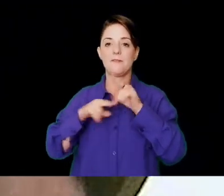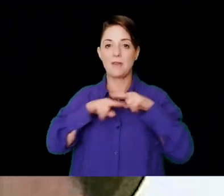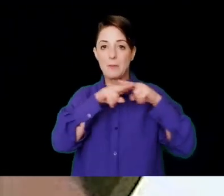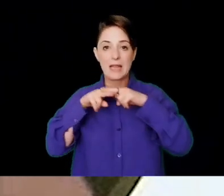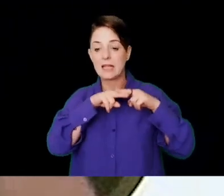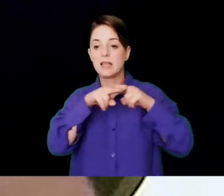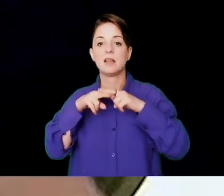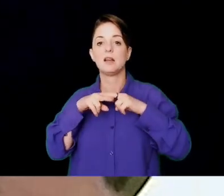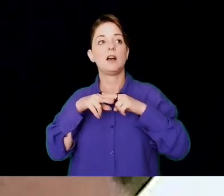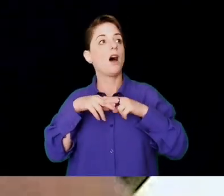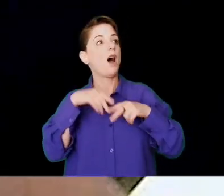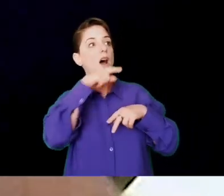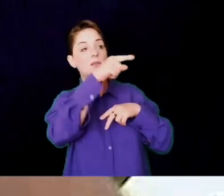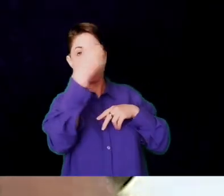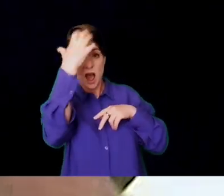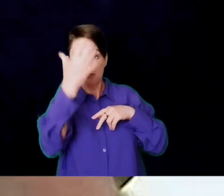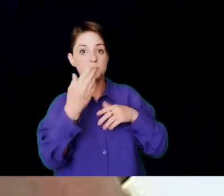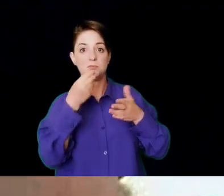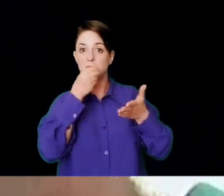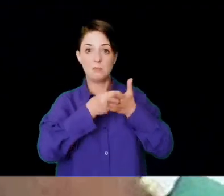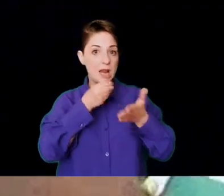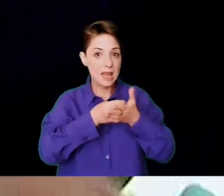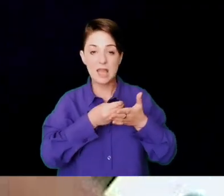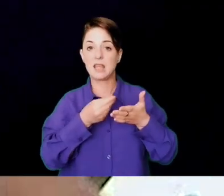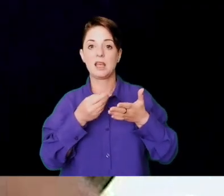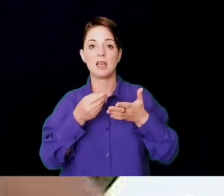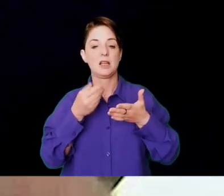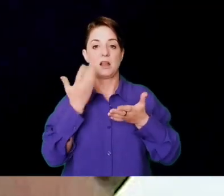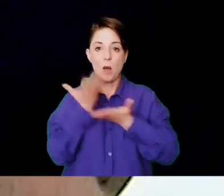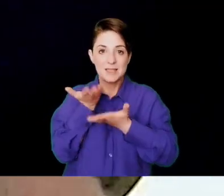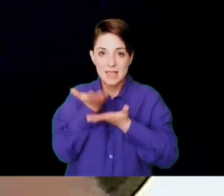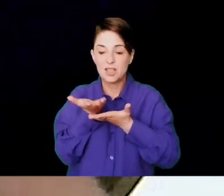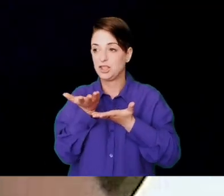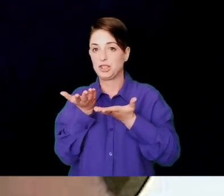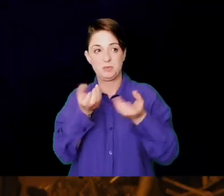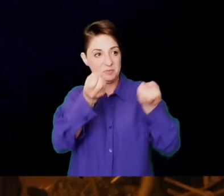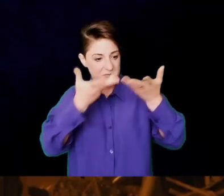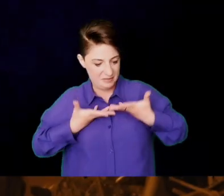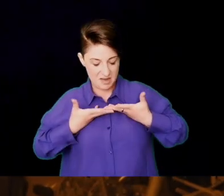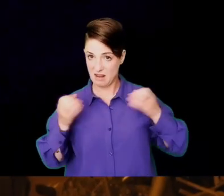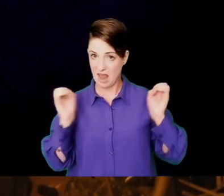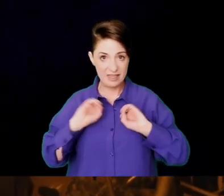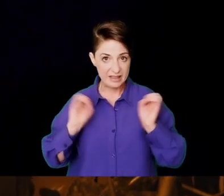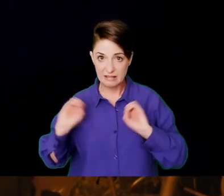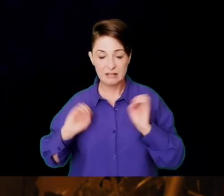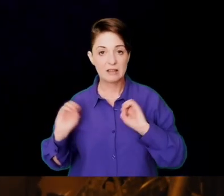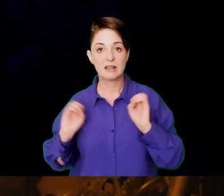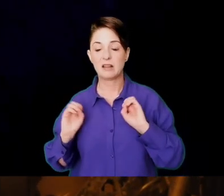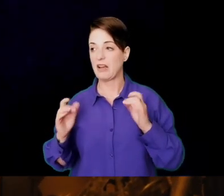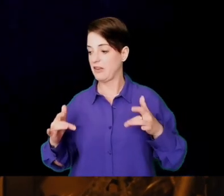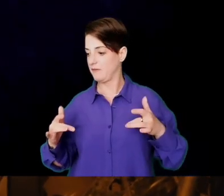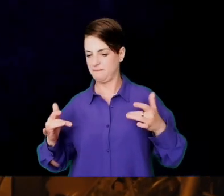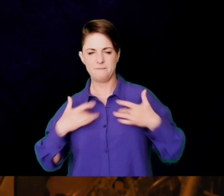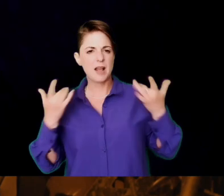hope that there might be any monies or compensation. Nothing. It felt like it was always felt, to be